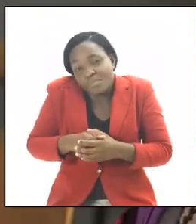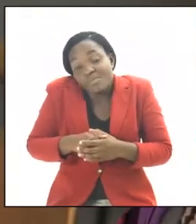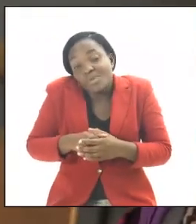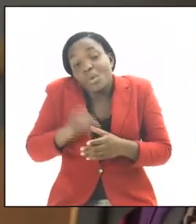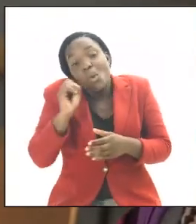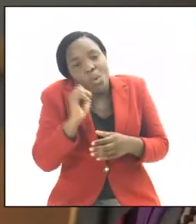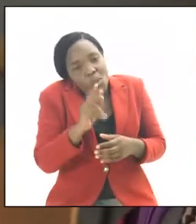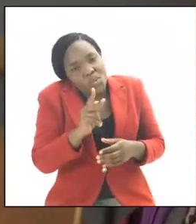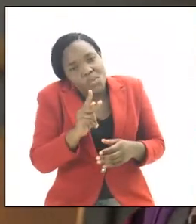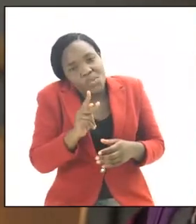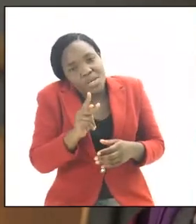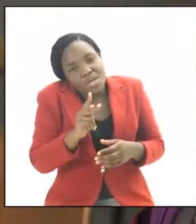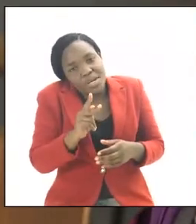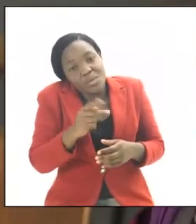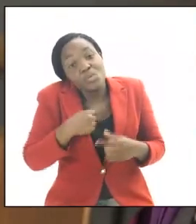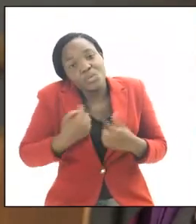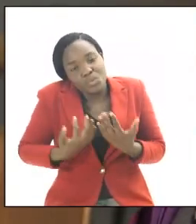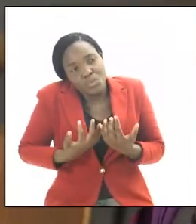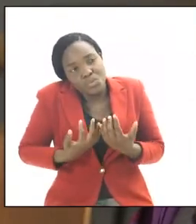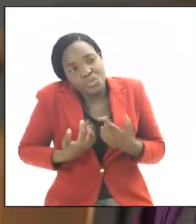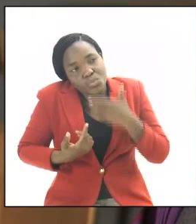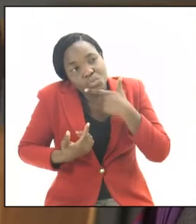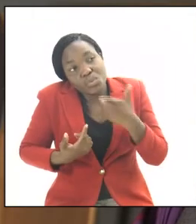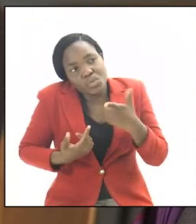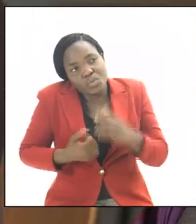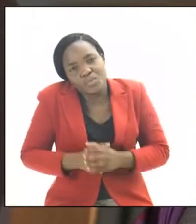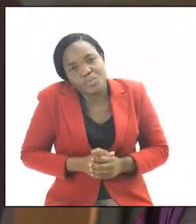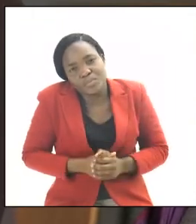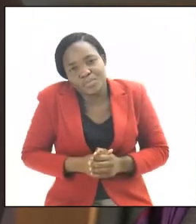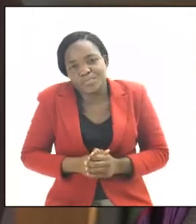oh, we'll wait for you then, ma'am. Thank you.